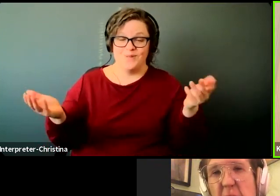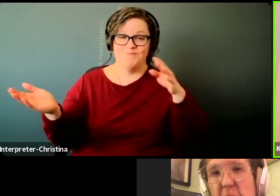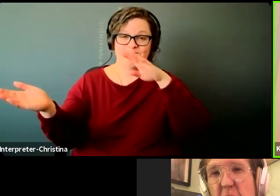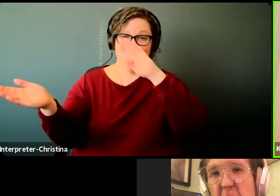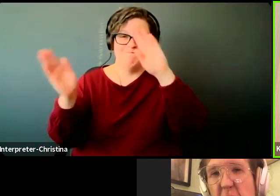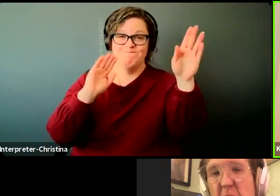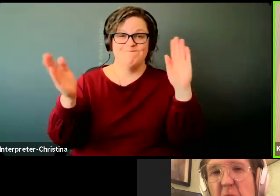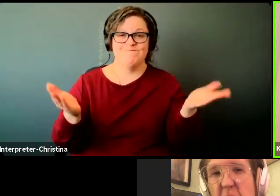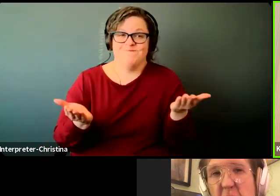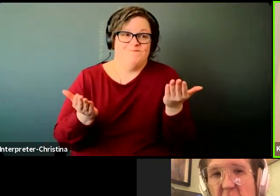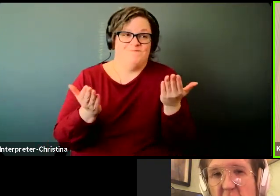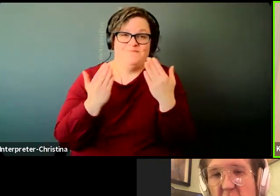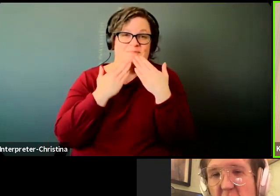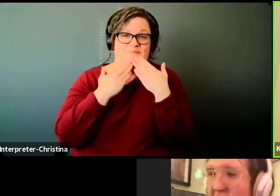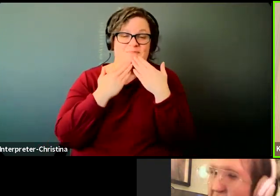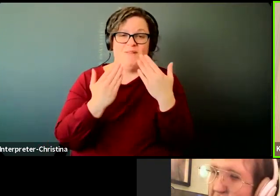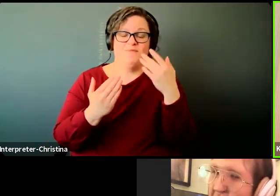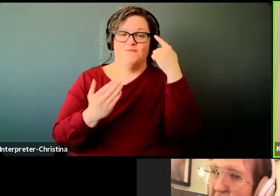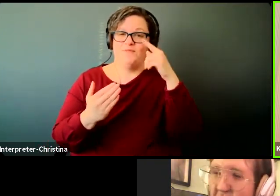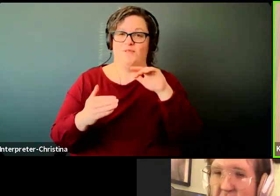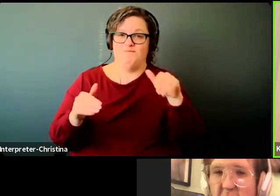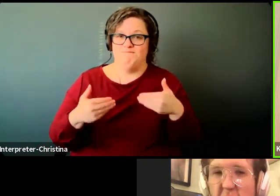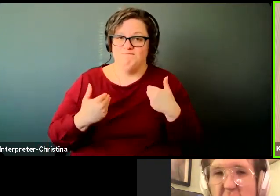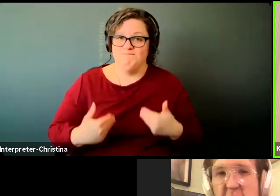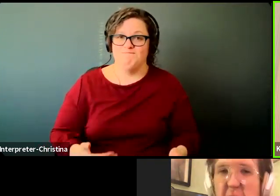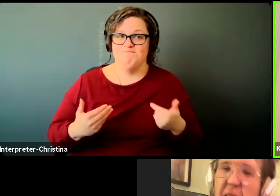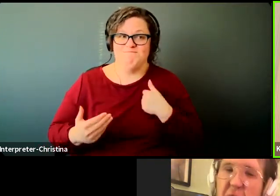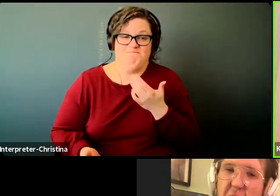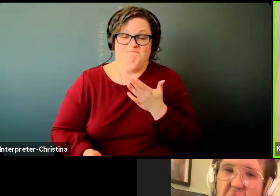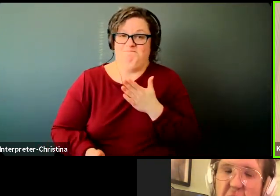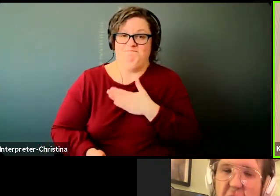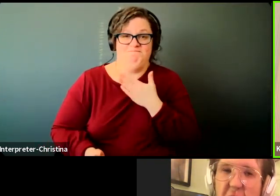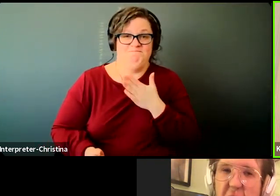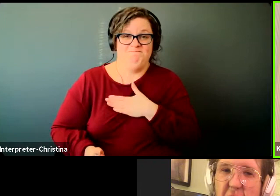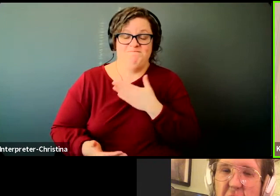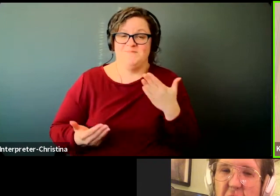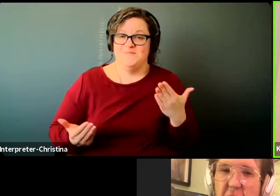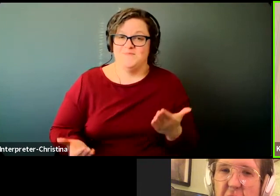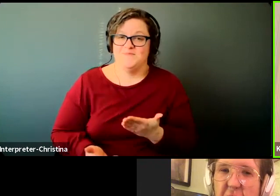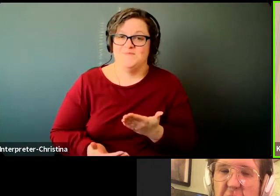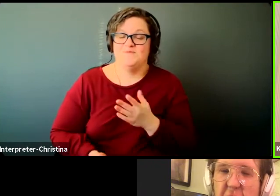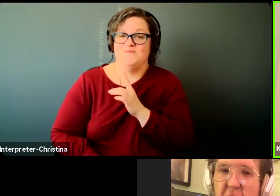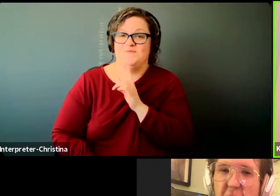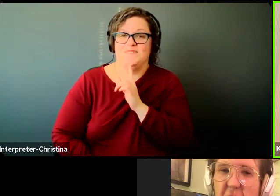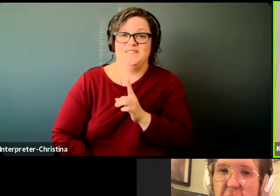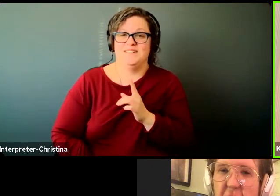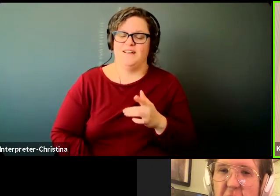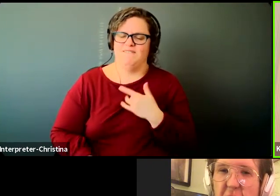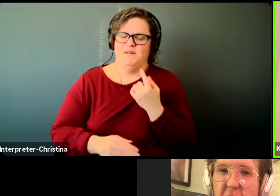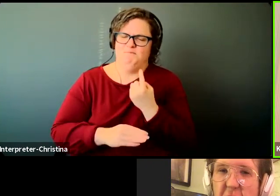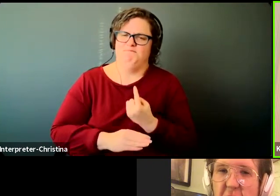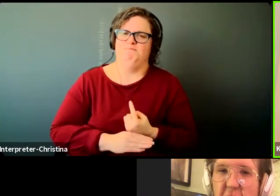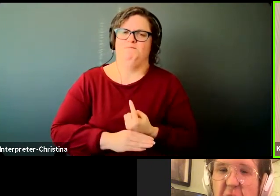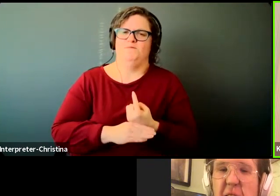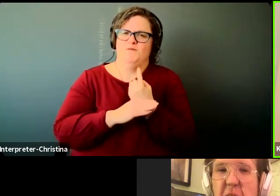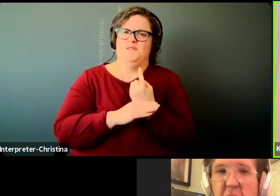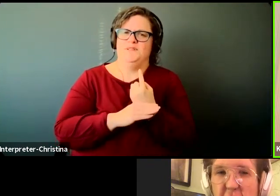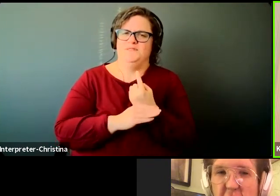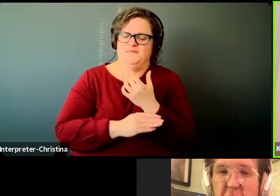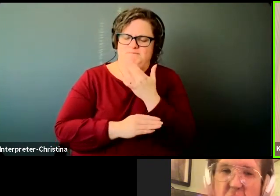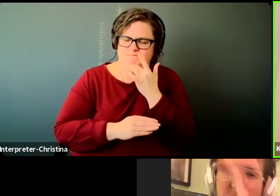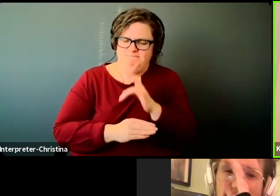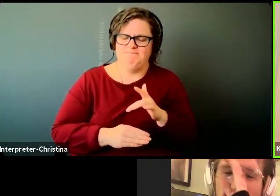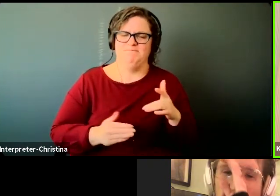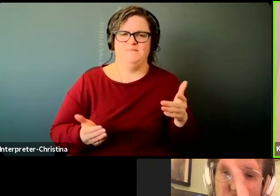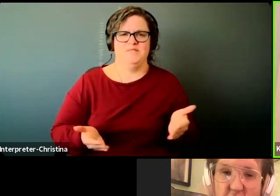much for having me. It's such a delight, really. It's such a privilege to get to share this space and